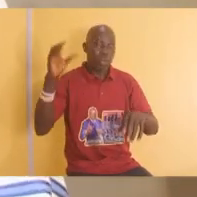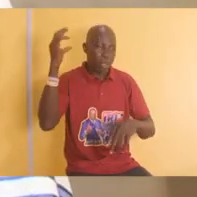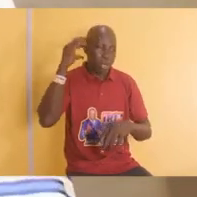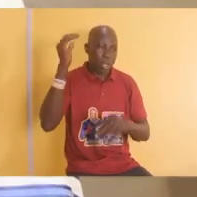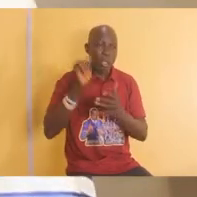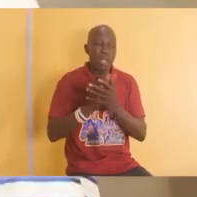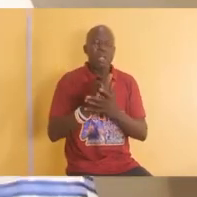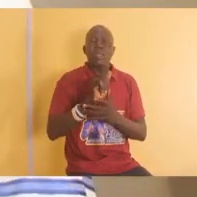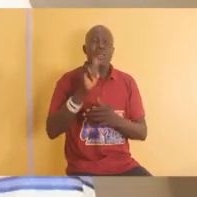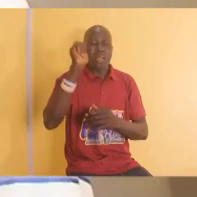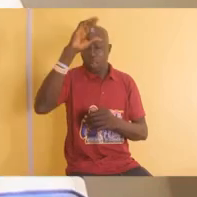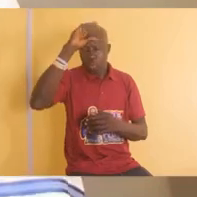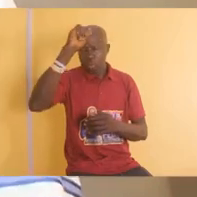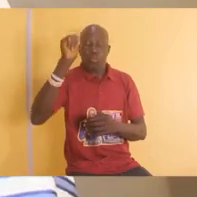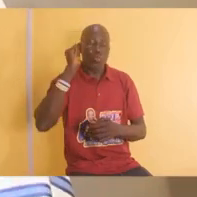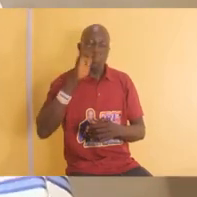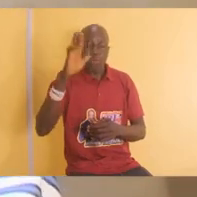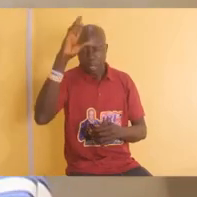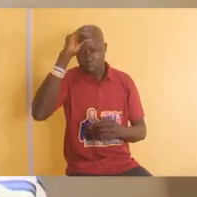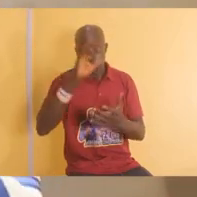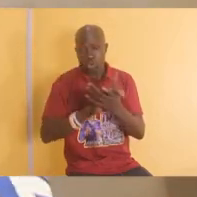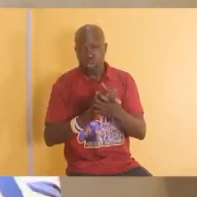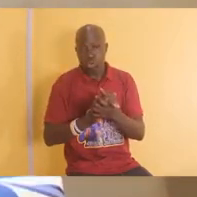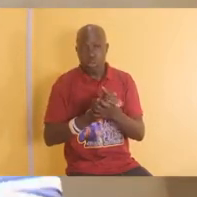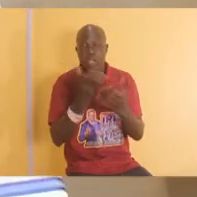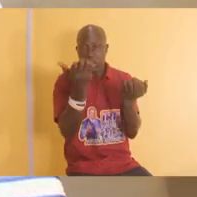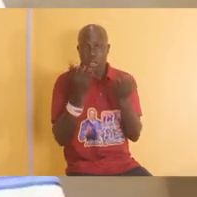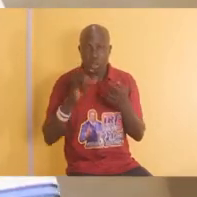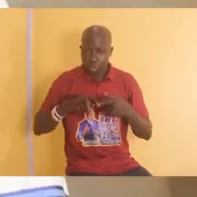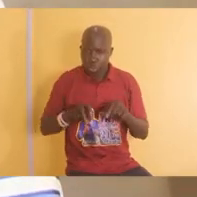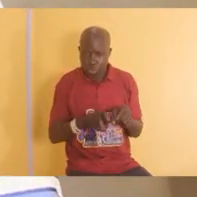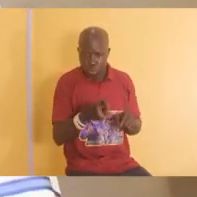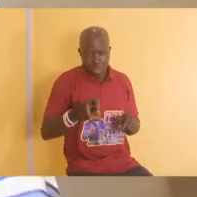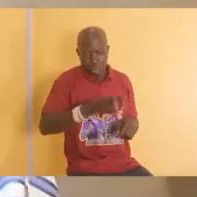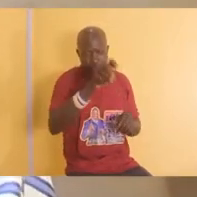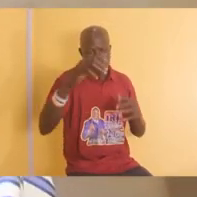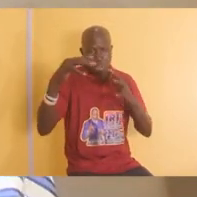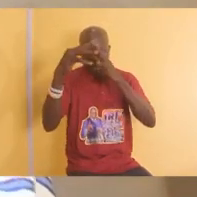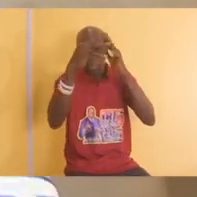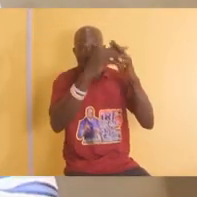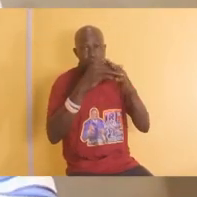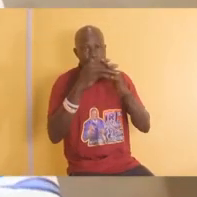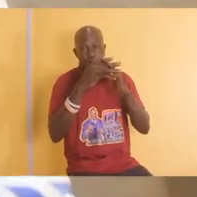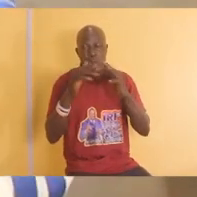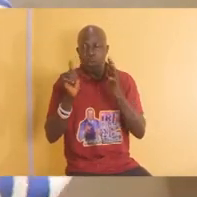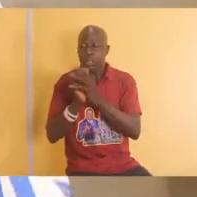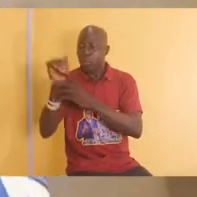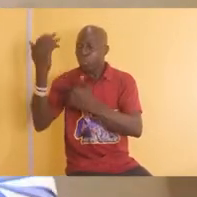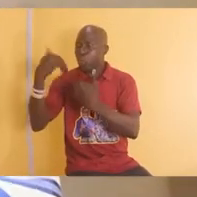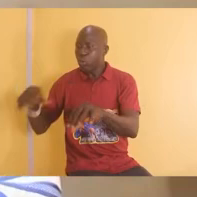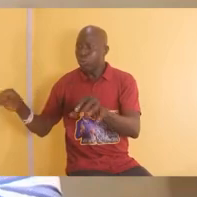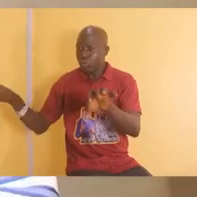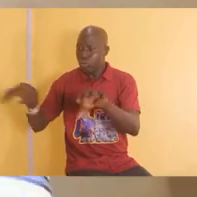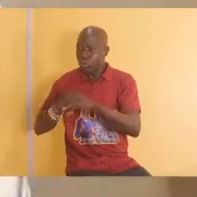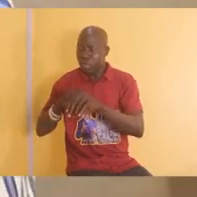Don't see it. That woman and her husband, they wanted to travel abroad. They